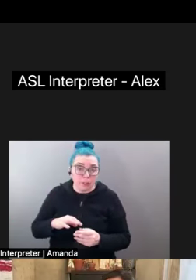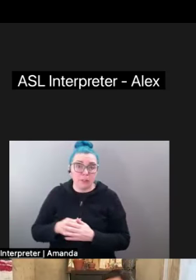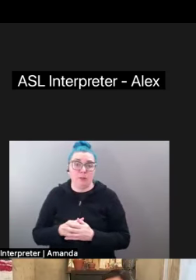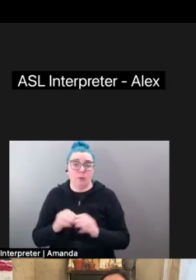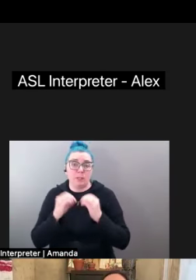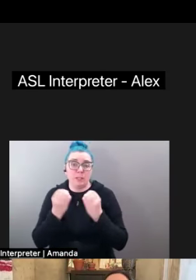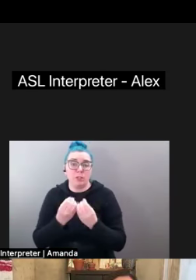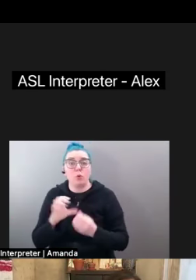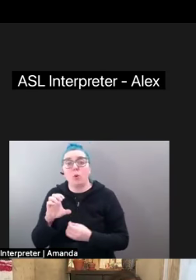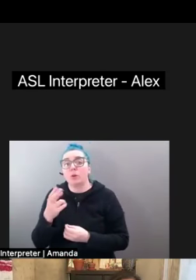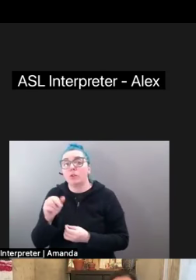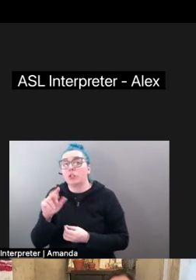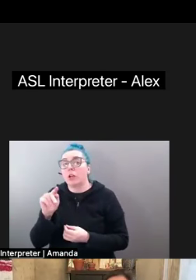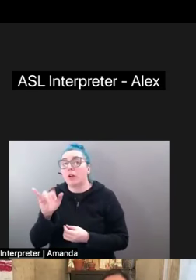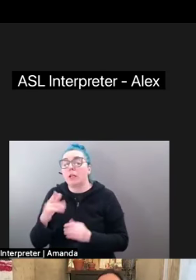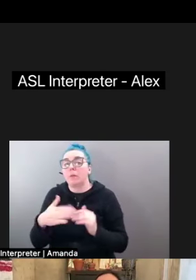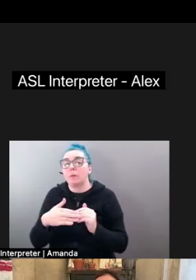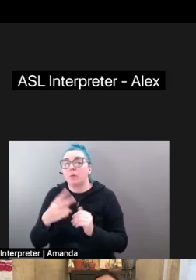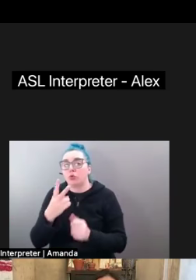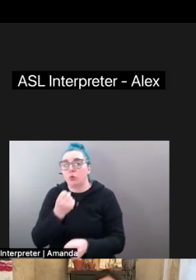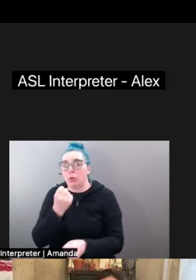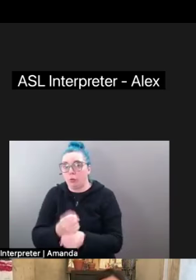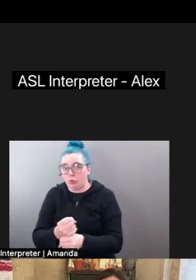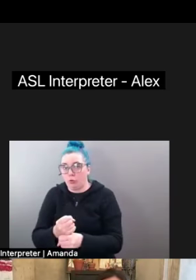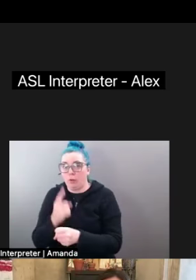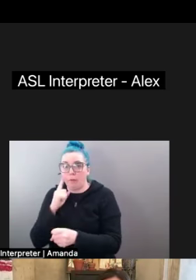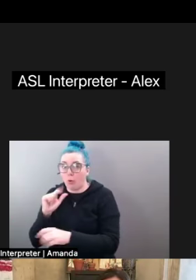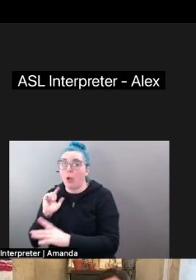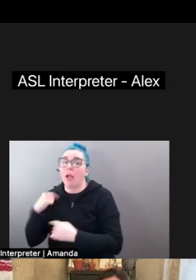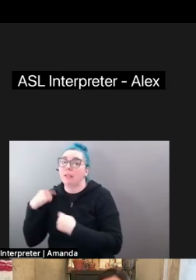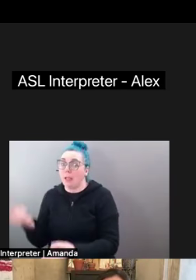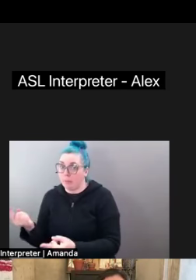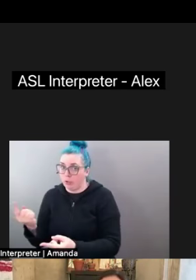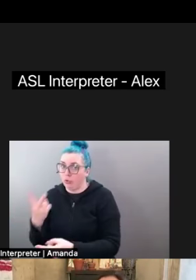established festivals. Again, emerging is just 1 year, established is 2 years.